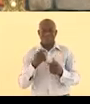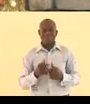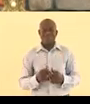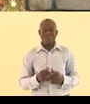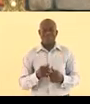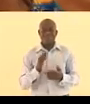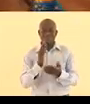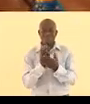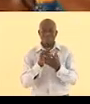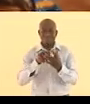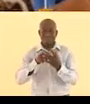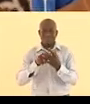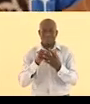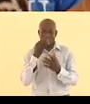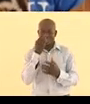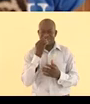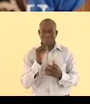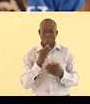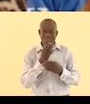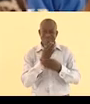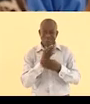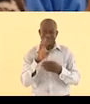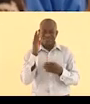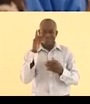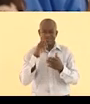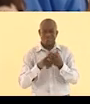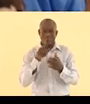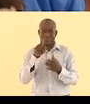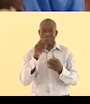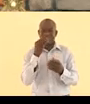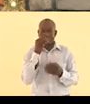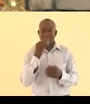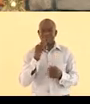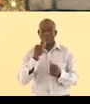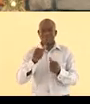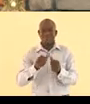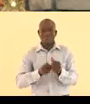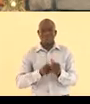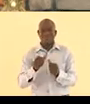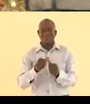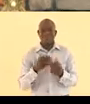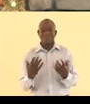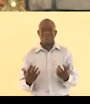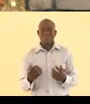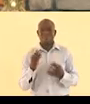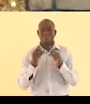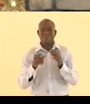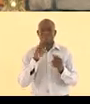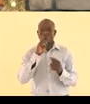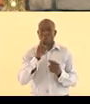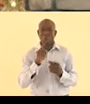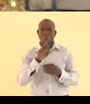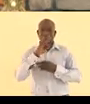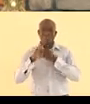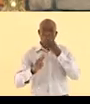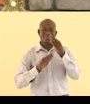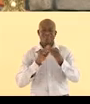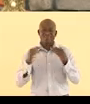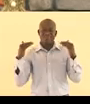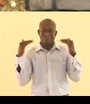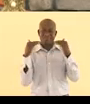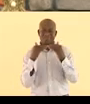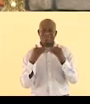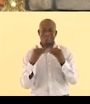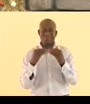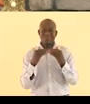can elongate your life. Now, what does that say? If this is true on the biological level, you think it's not